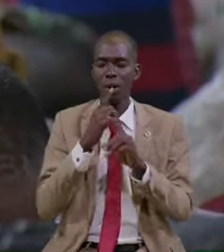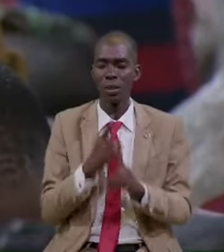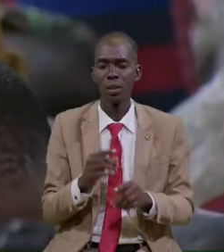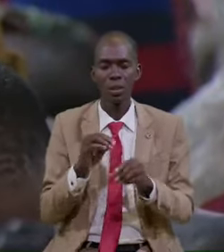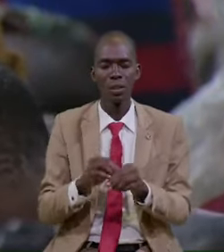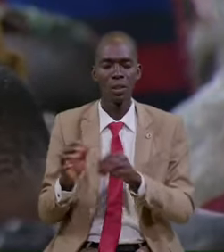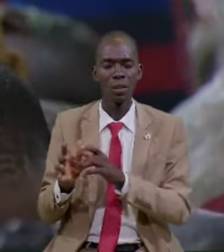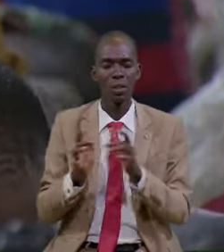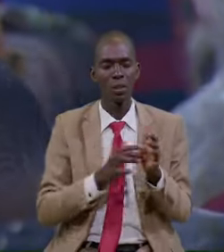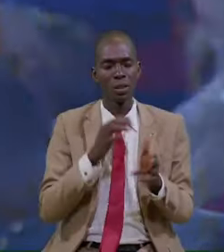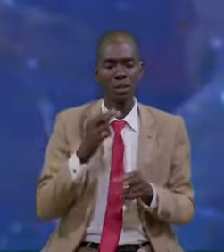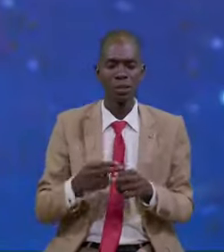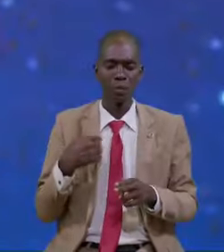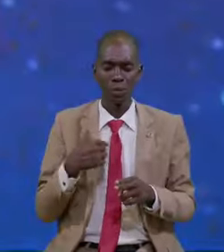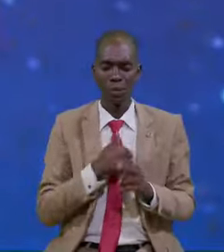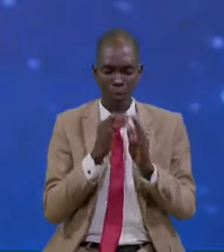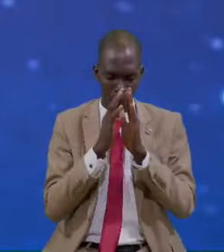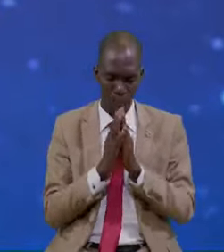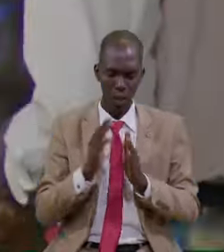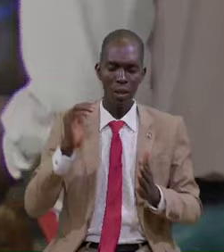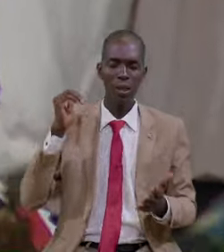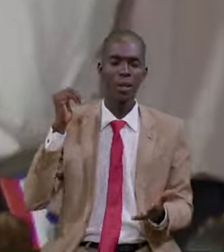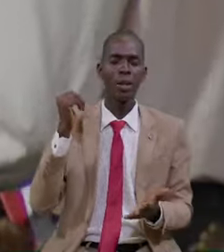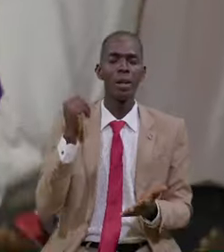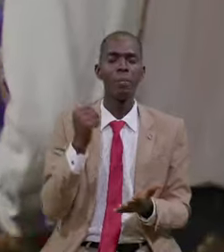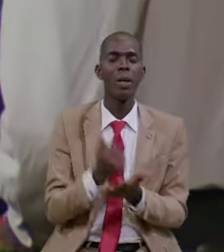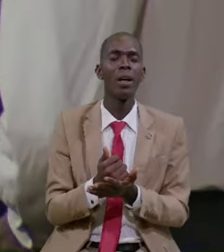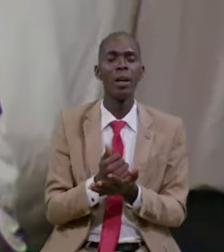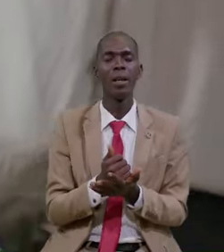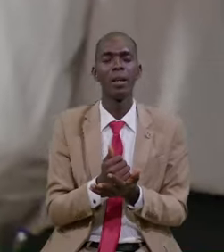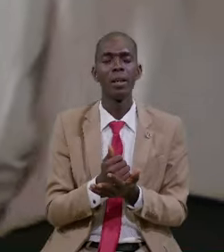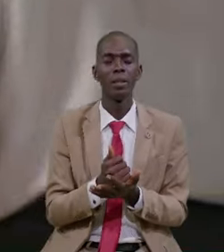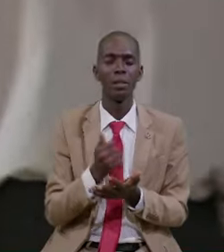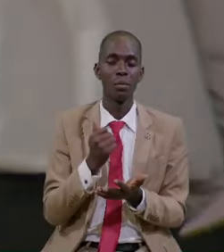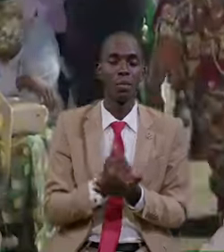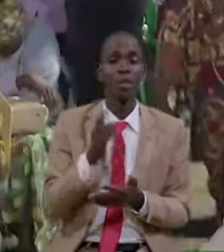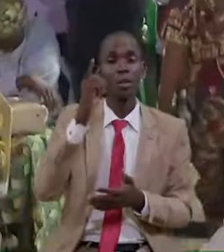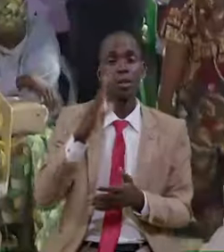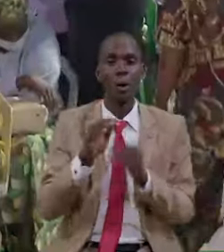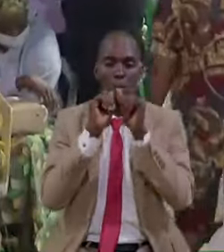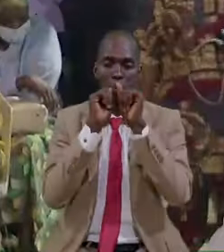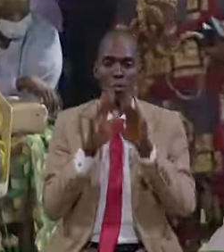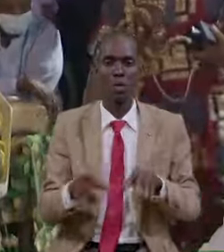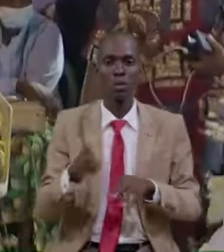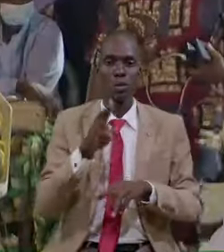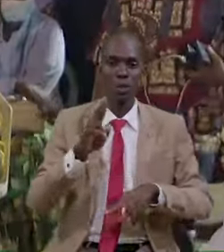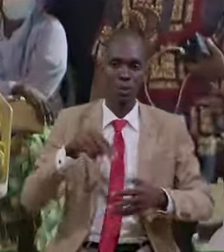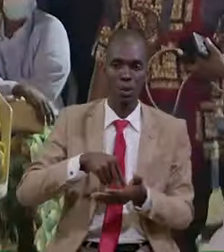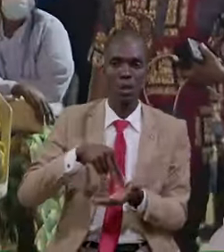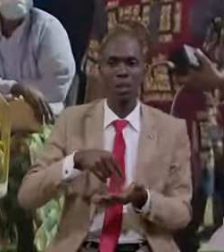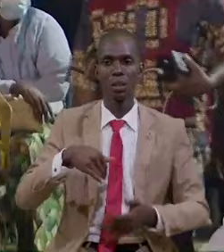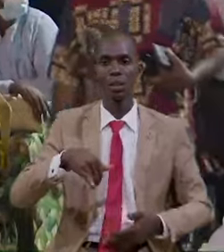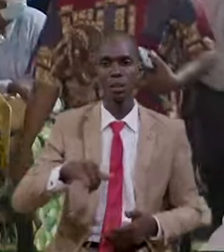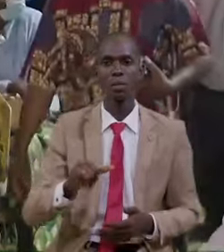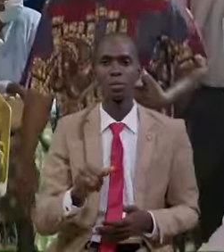Jesus' name we pray. Amen. God bless you. Keep on standing. Keep on standing. Our